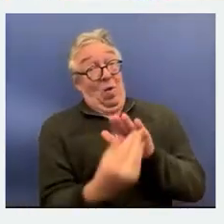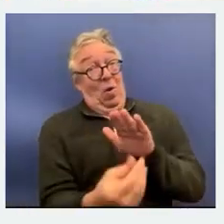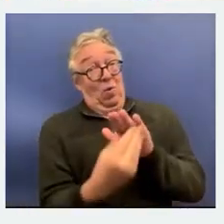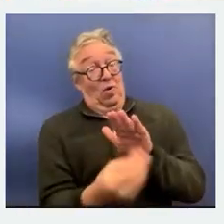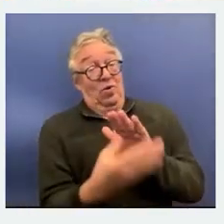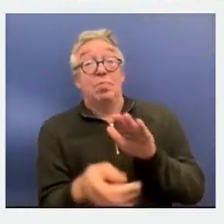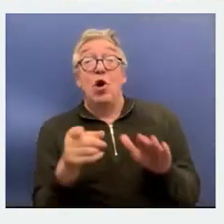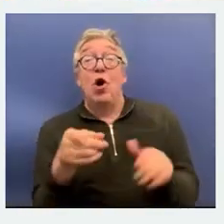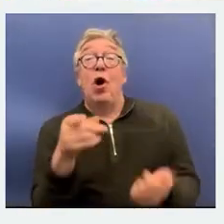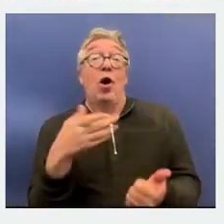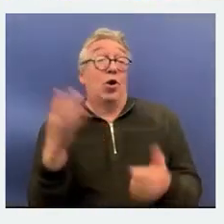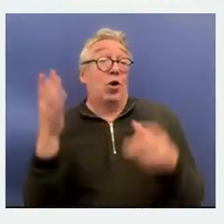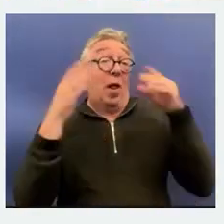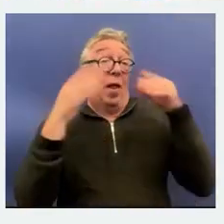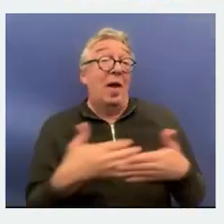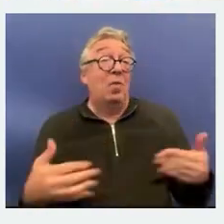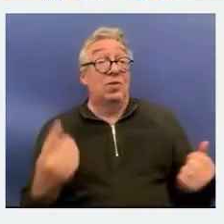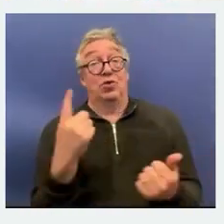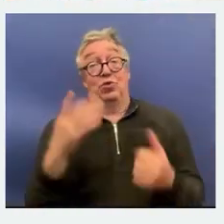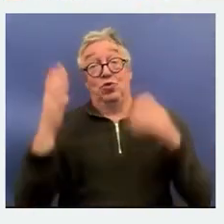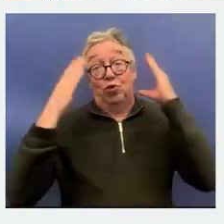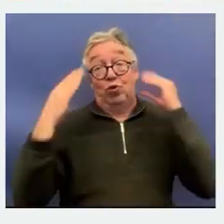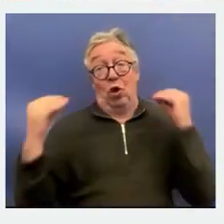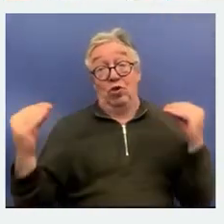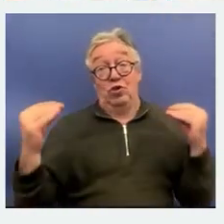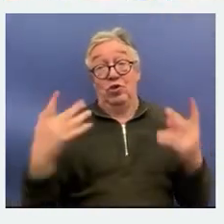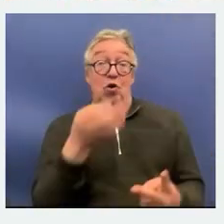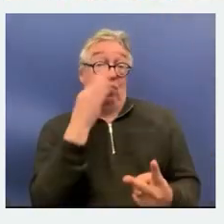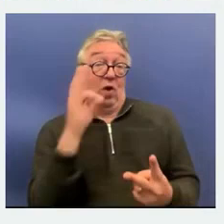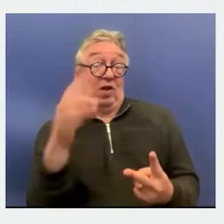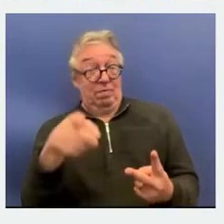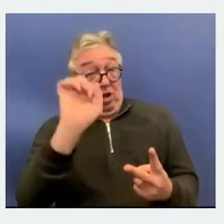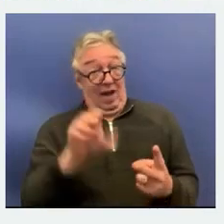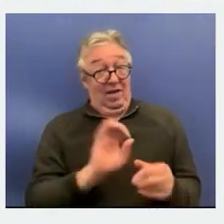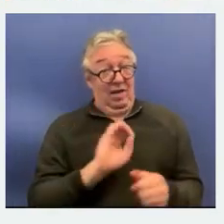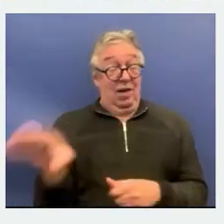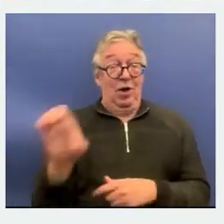and translate it, you know, throw it into Google DeepL something,